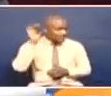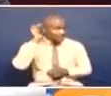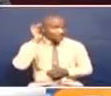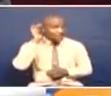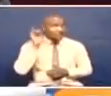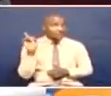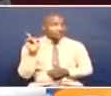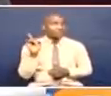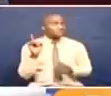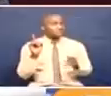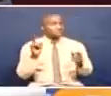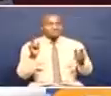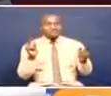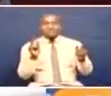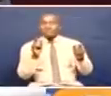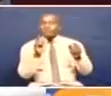wax lyrical